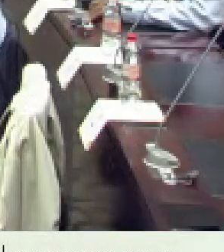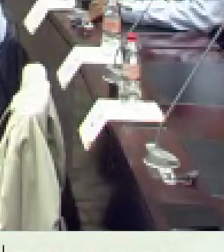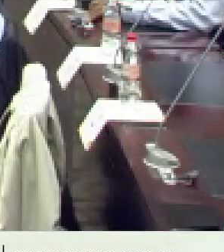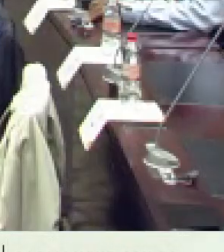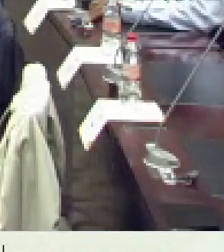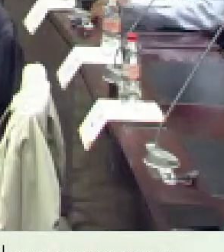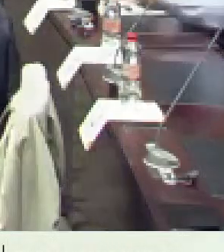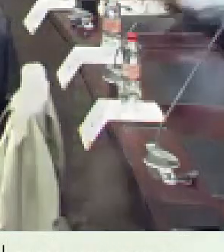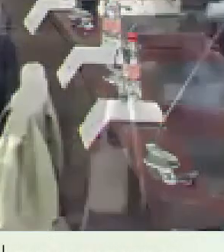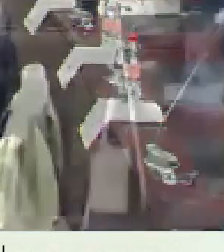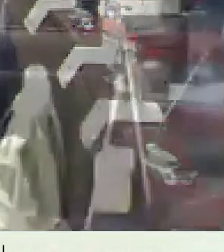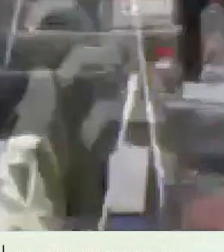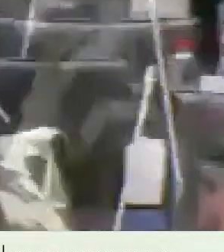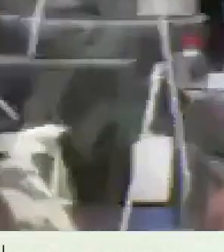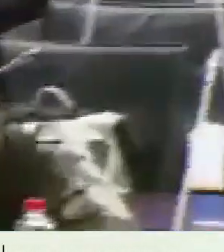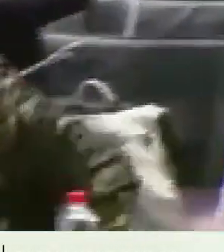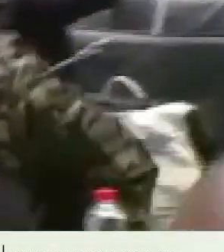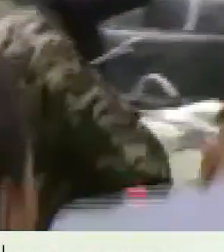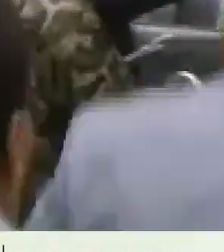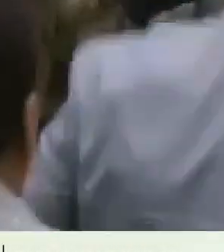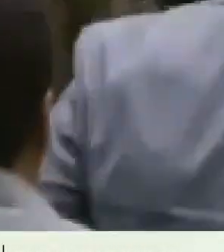The House Chairperson.